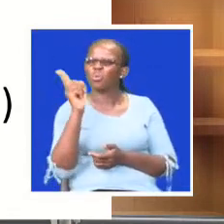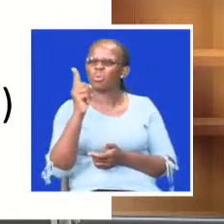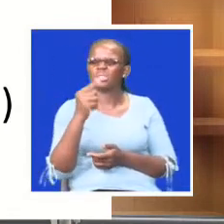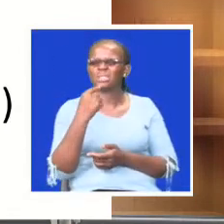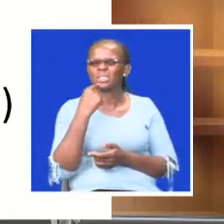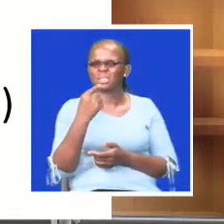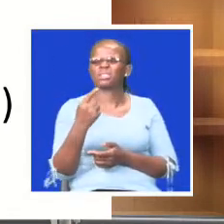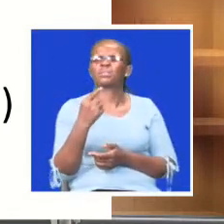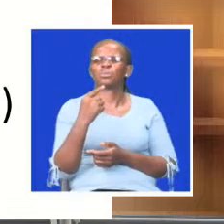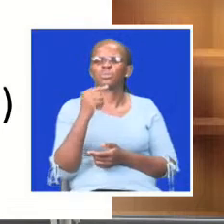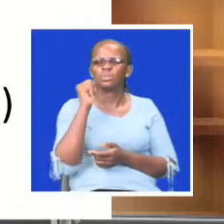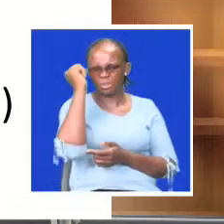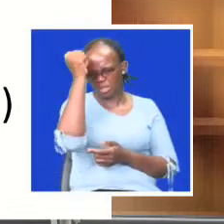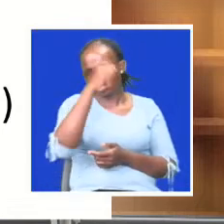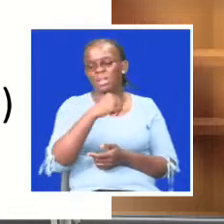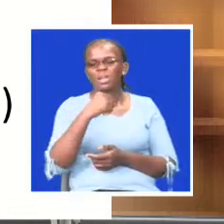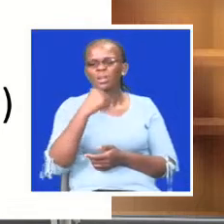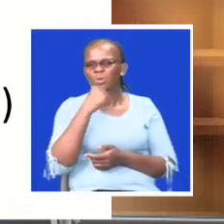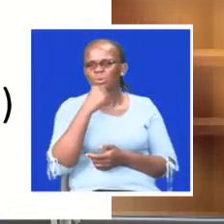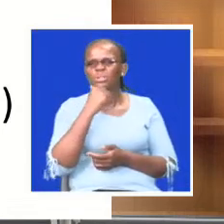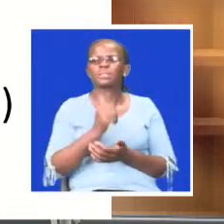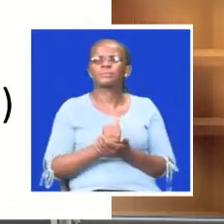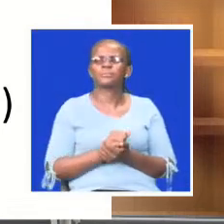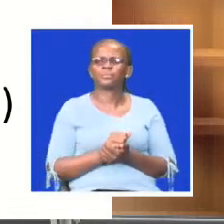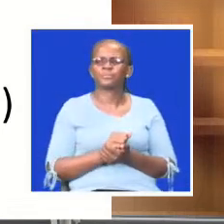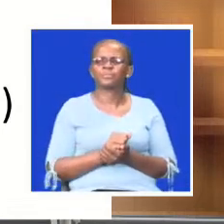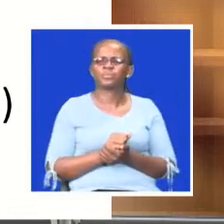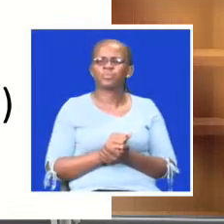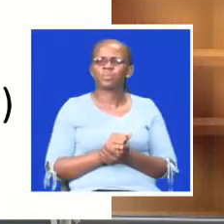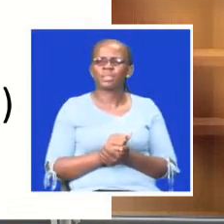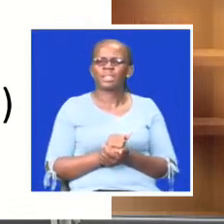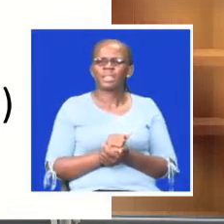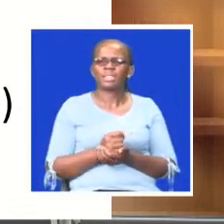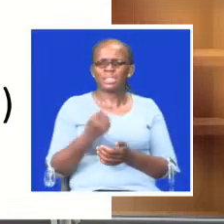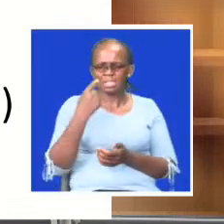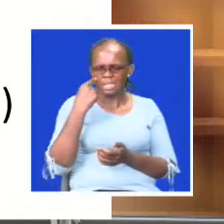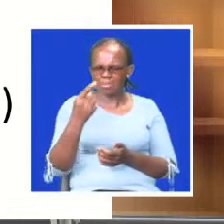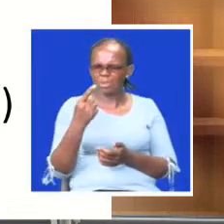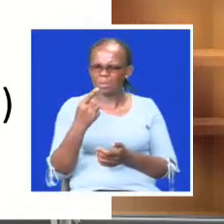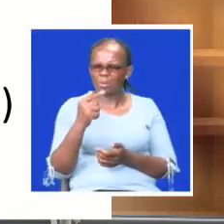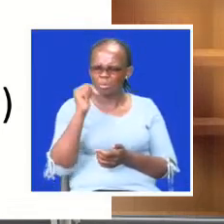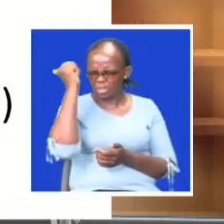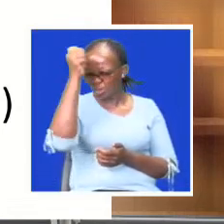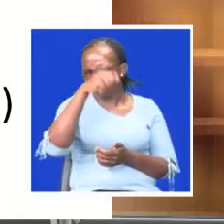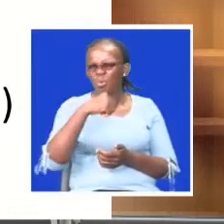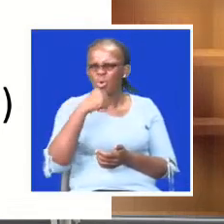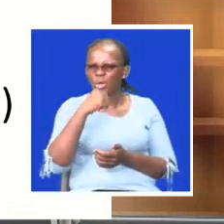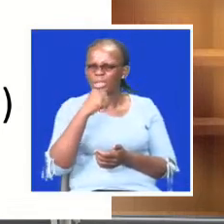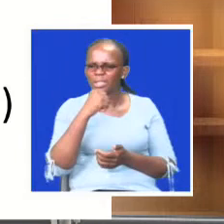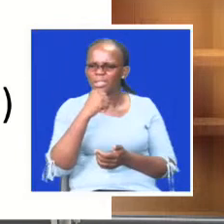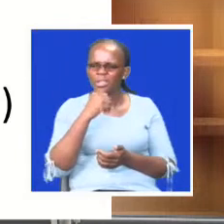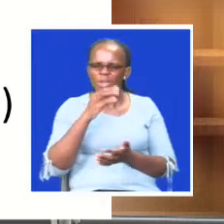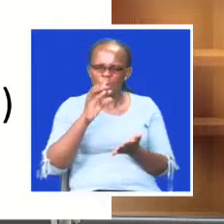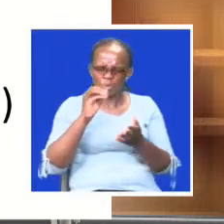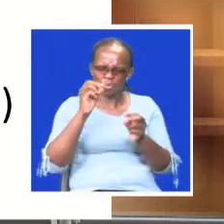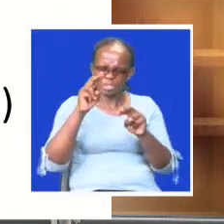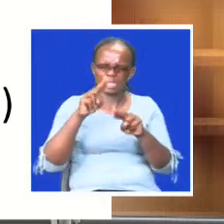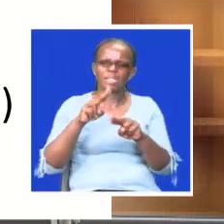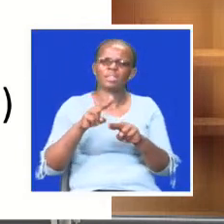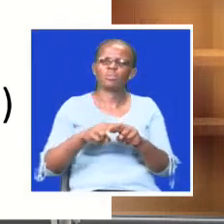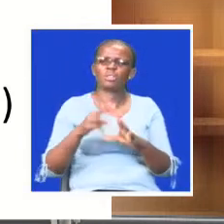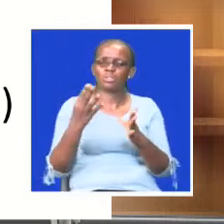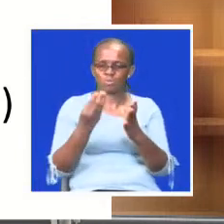about God? We can say God is omnipresent, which means that God